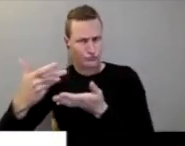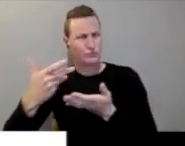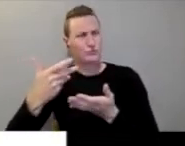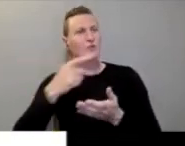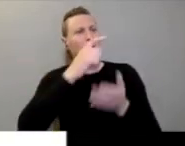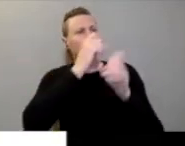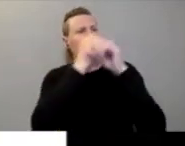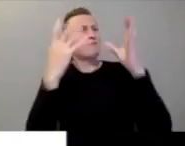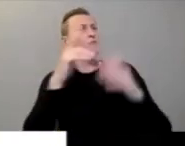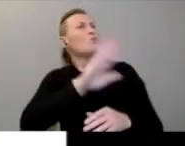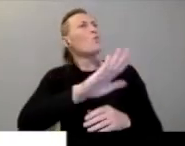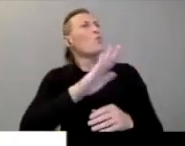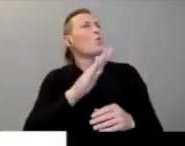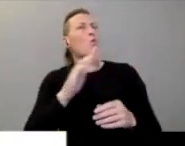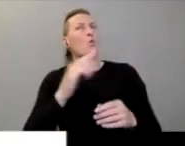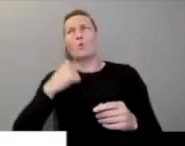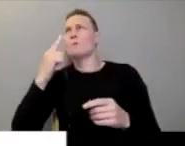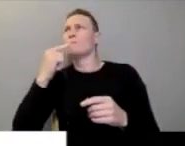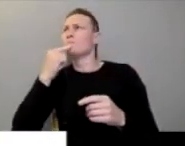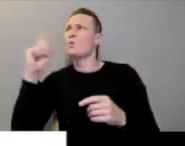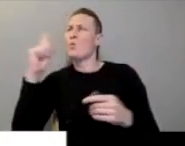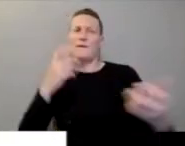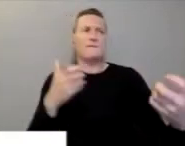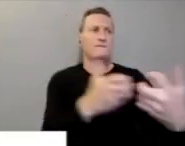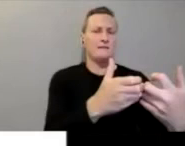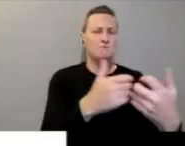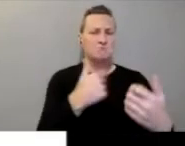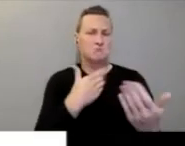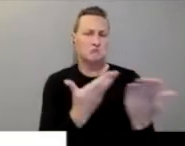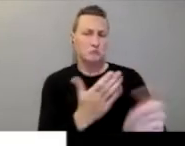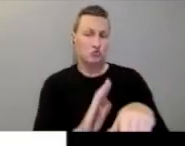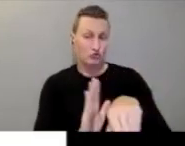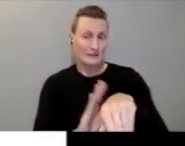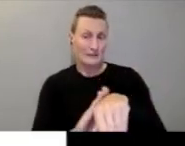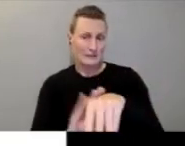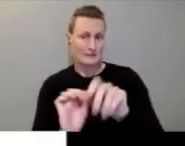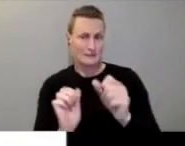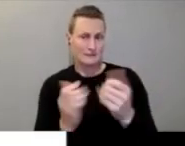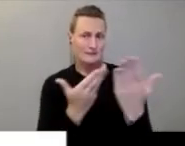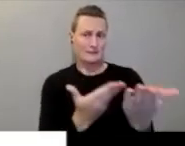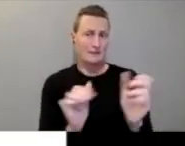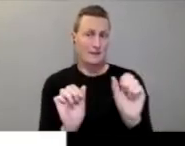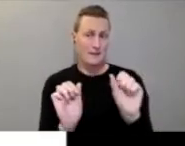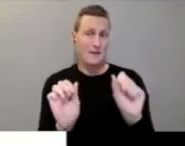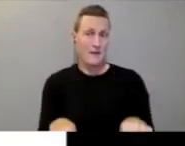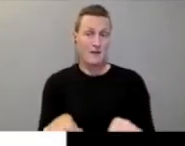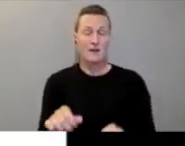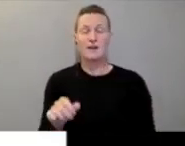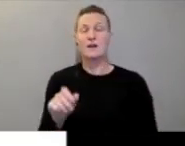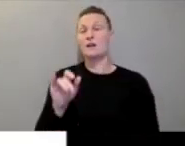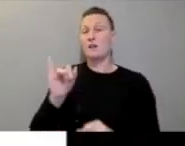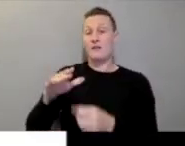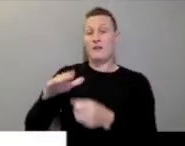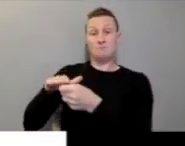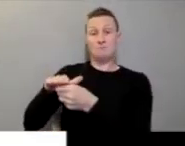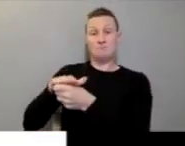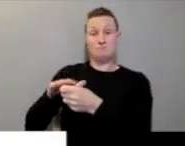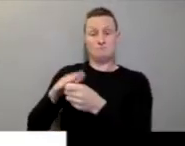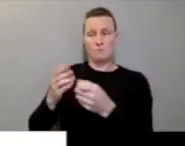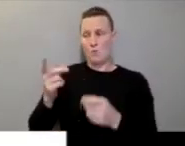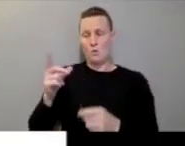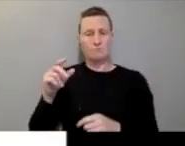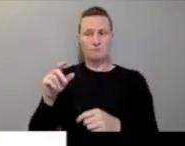for 21. So it ideally, having a relationship with the venue that you want your